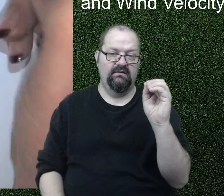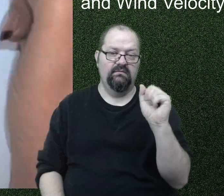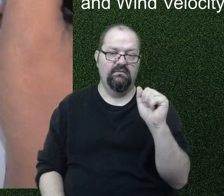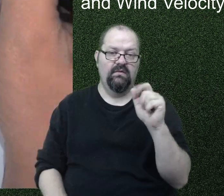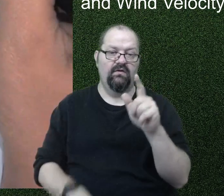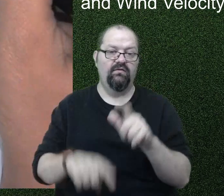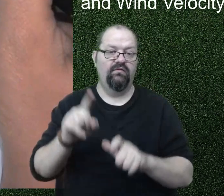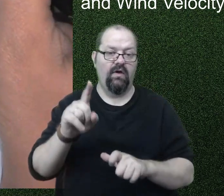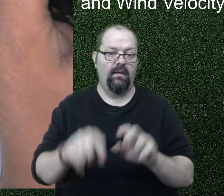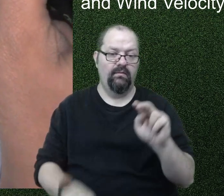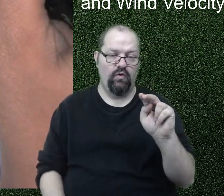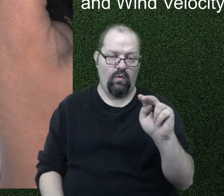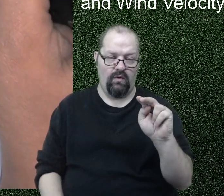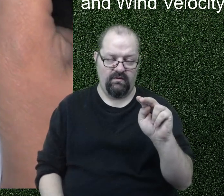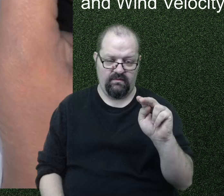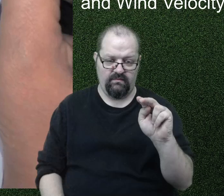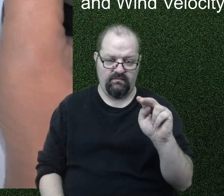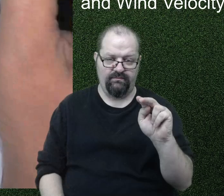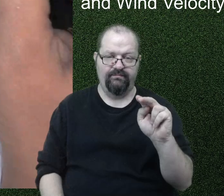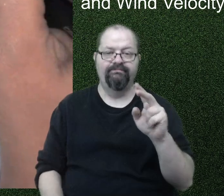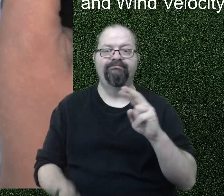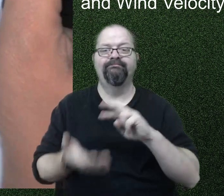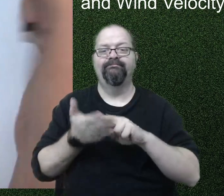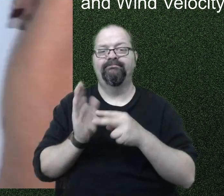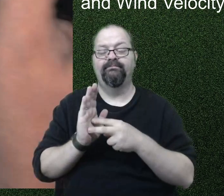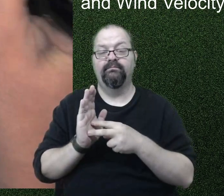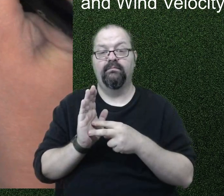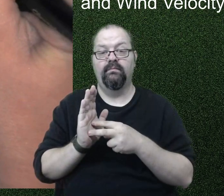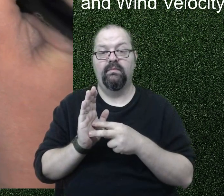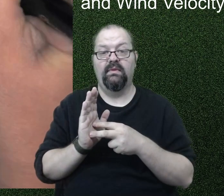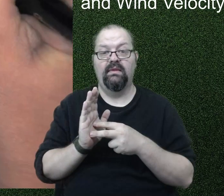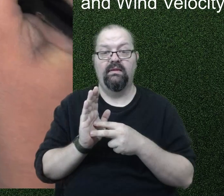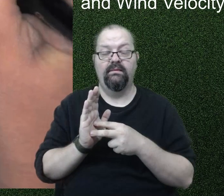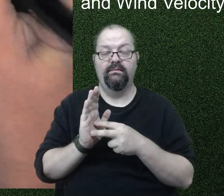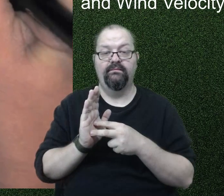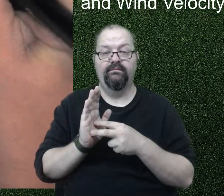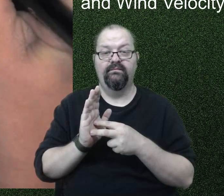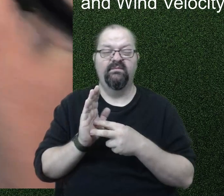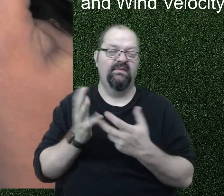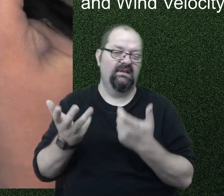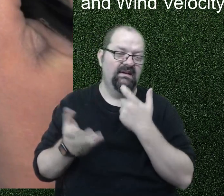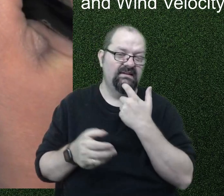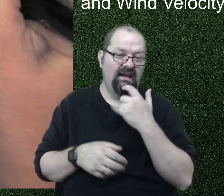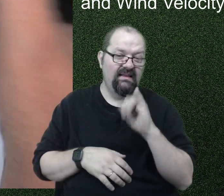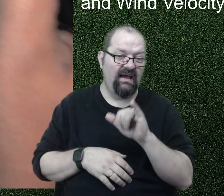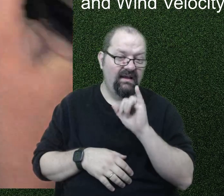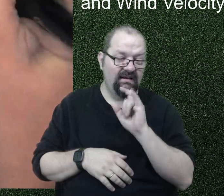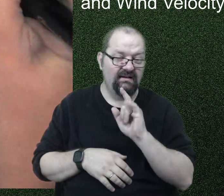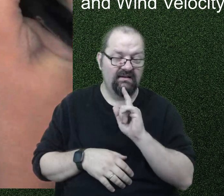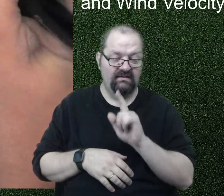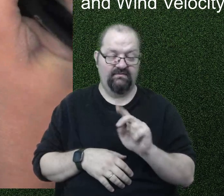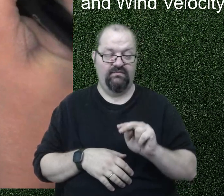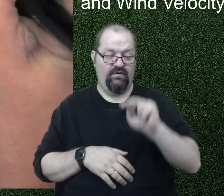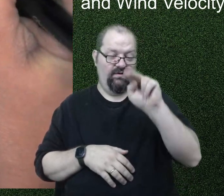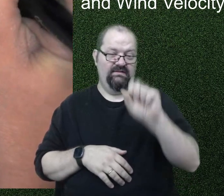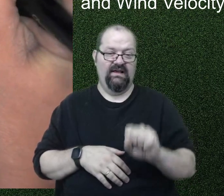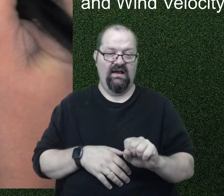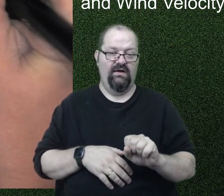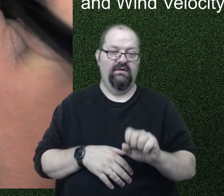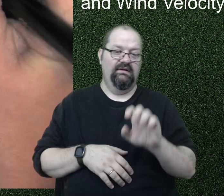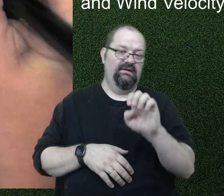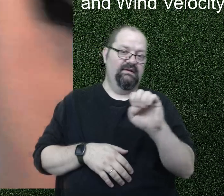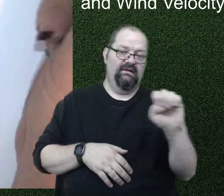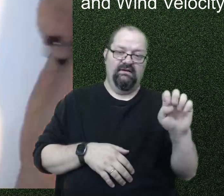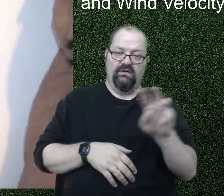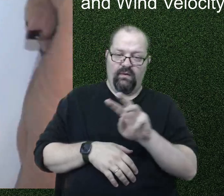from north. So if this is, well, let's say this is north, south,